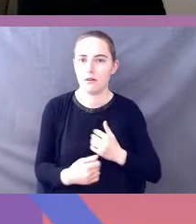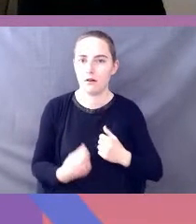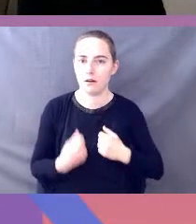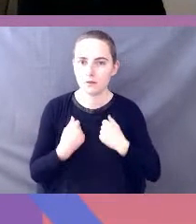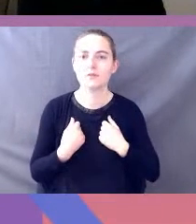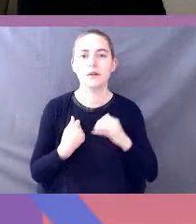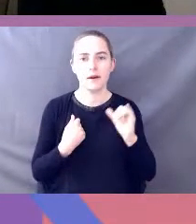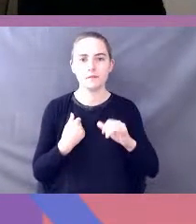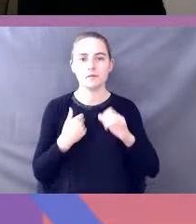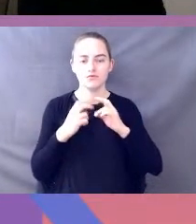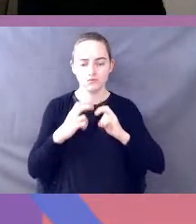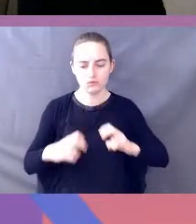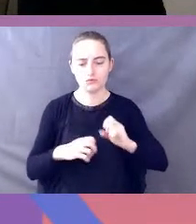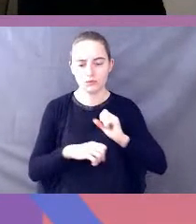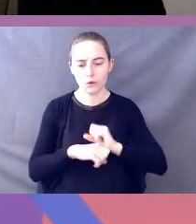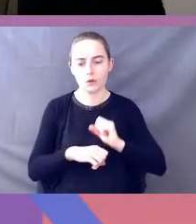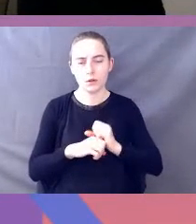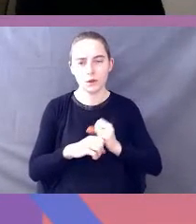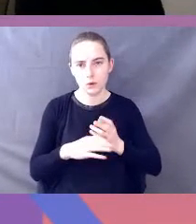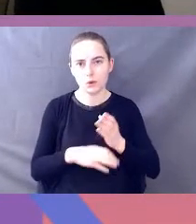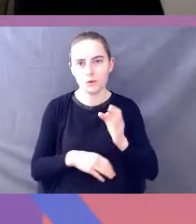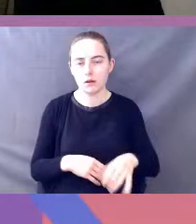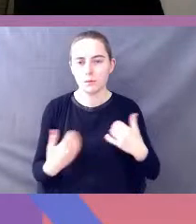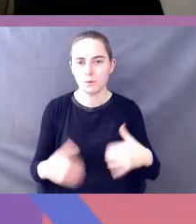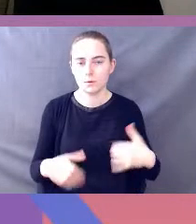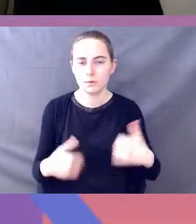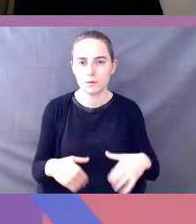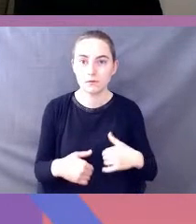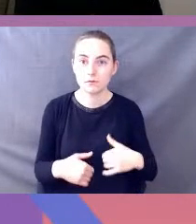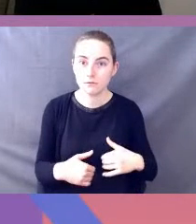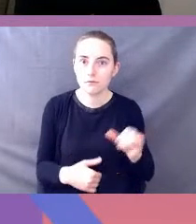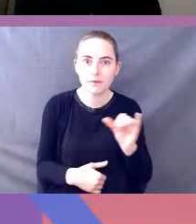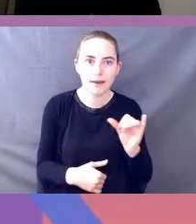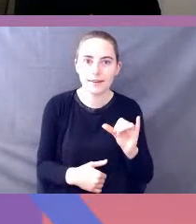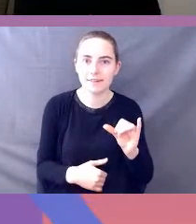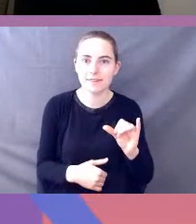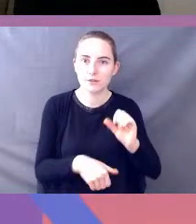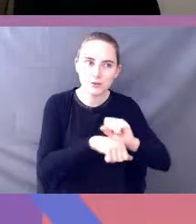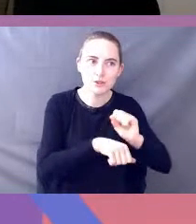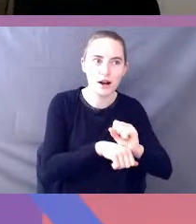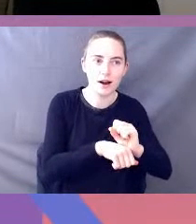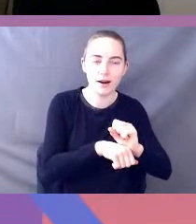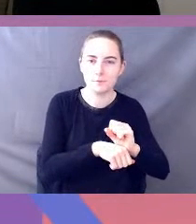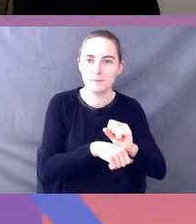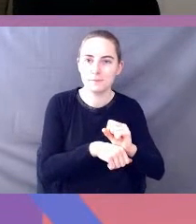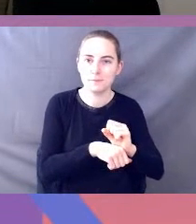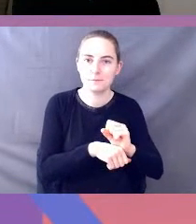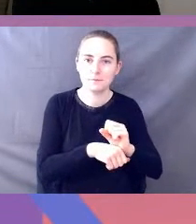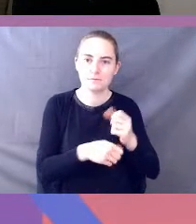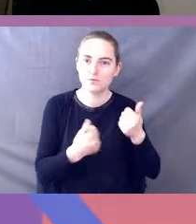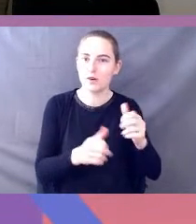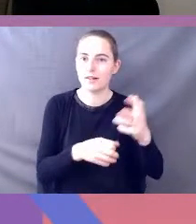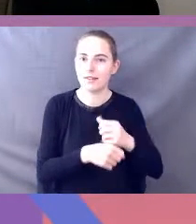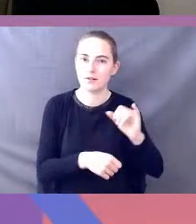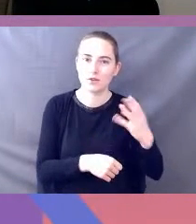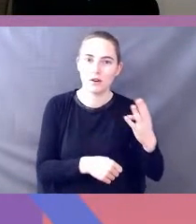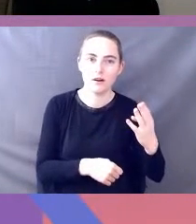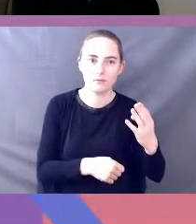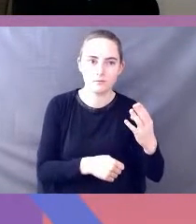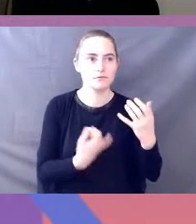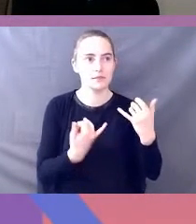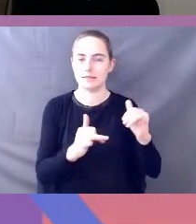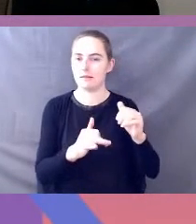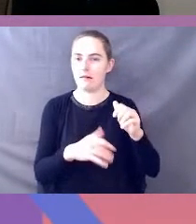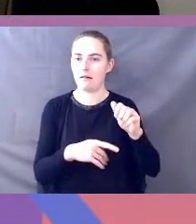if you had a job, you still have to get trained for the position, right? That's education, or if you have a trade, you still got to